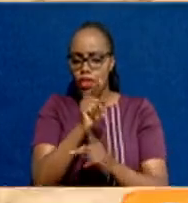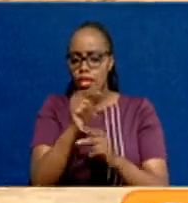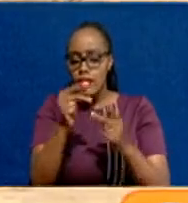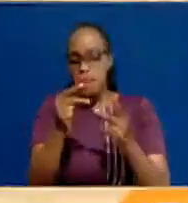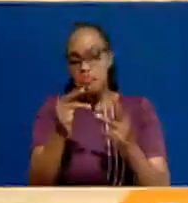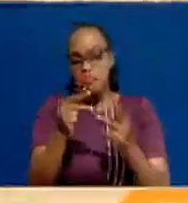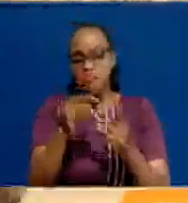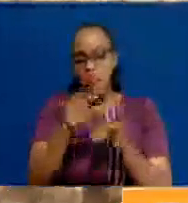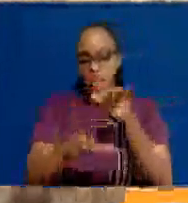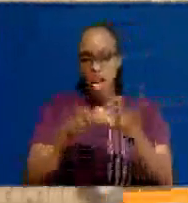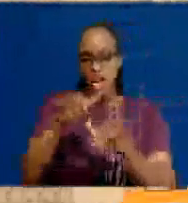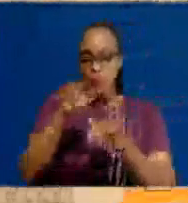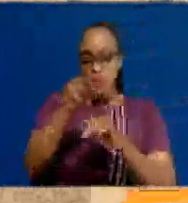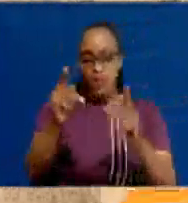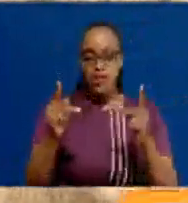area.